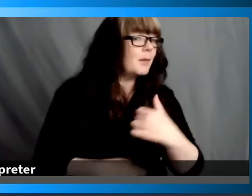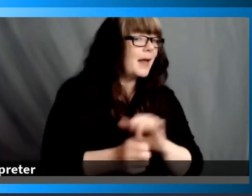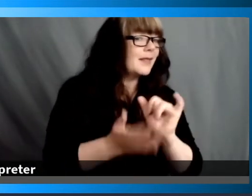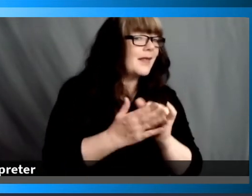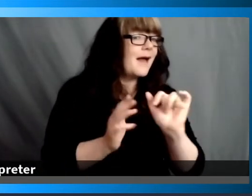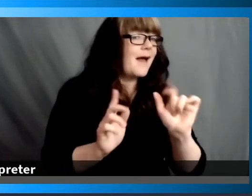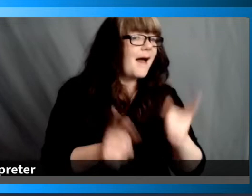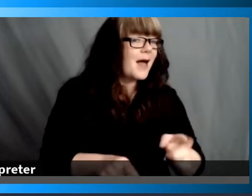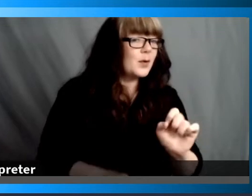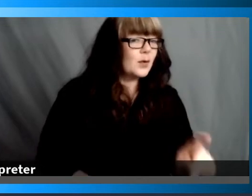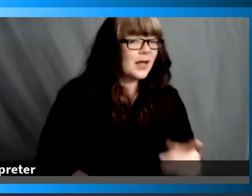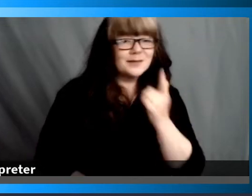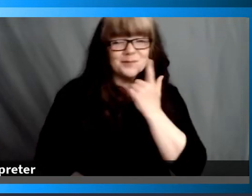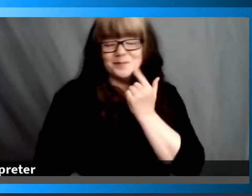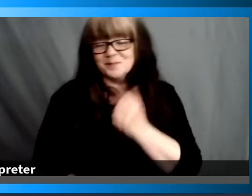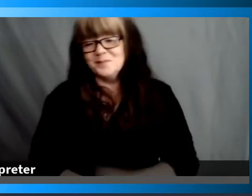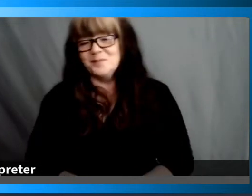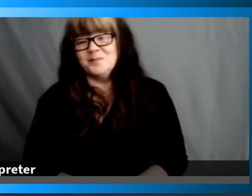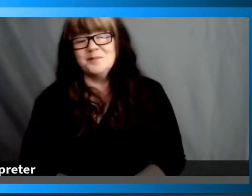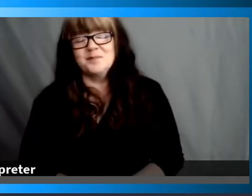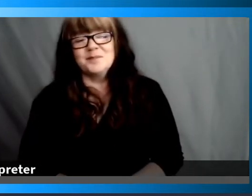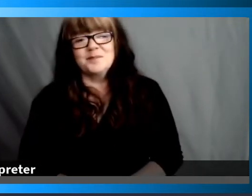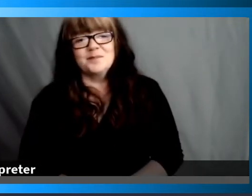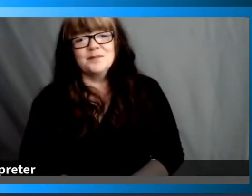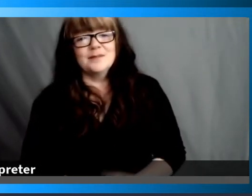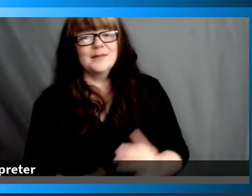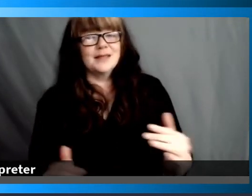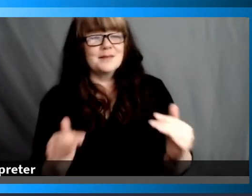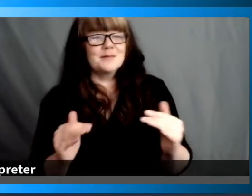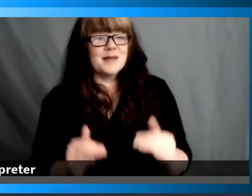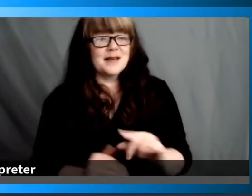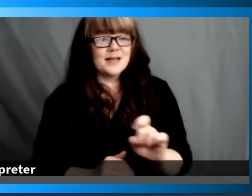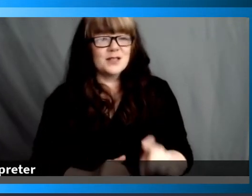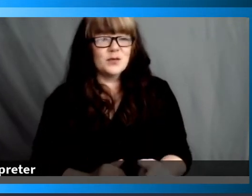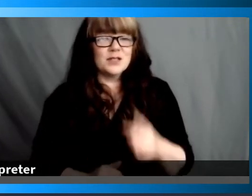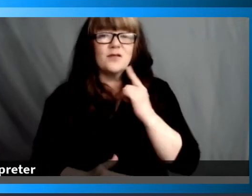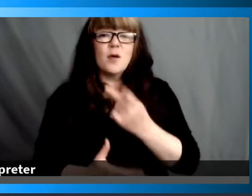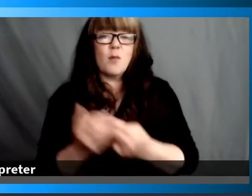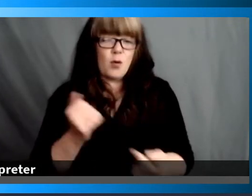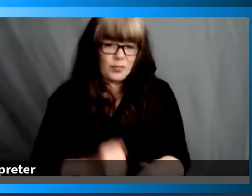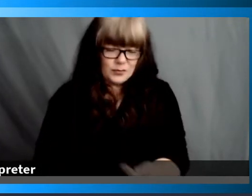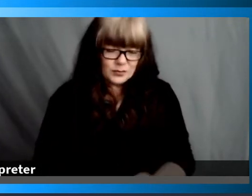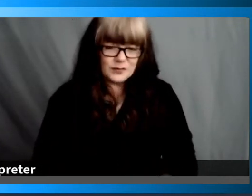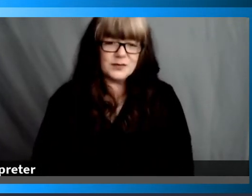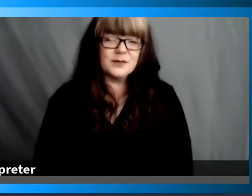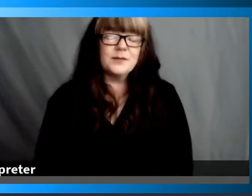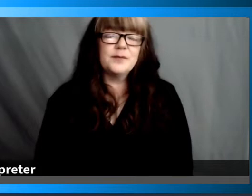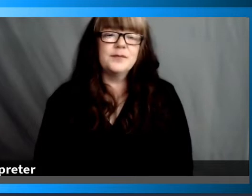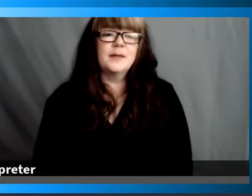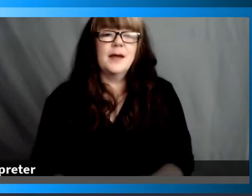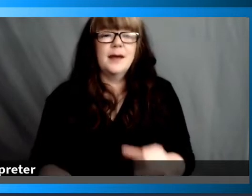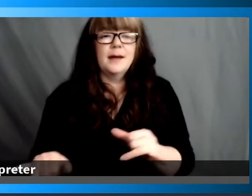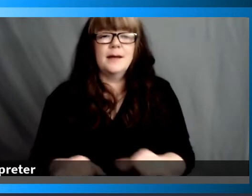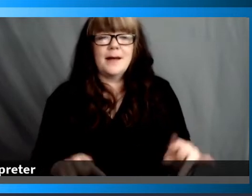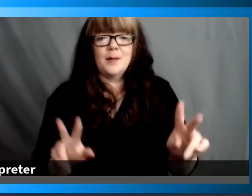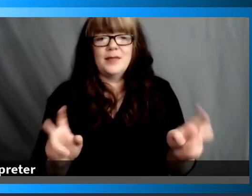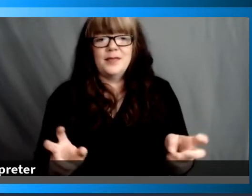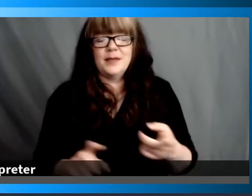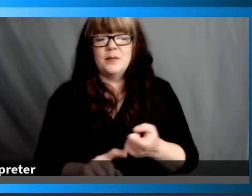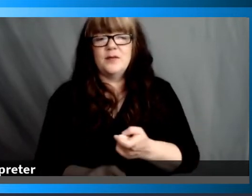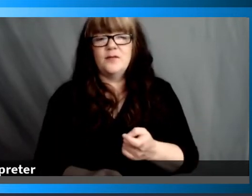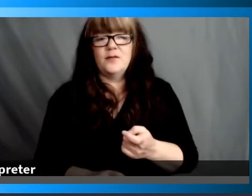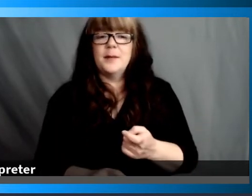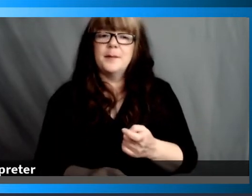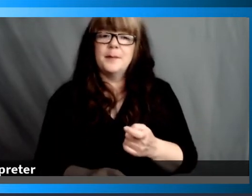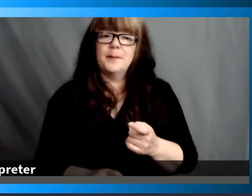sweetheart. Okay. All right. So my next questions are for both of you. A common theme I'm hearing from the cast is that they